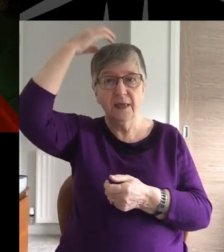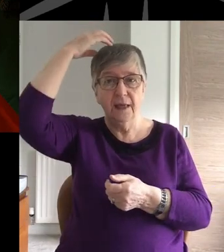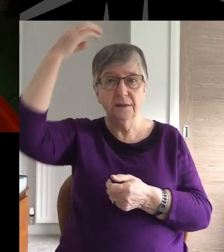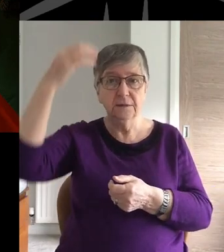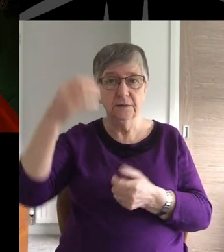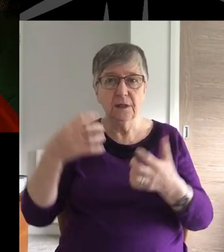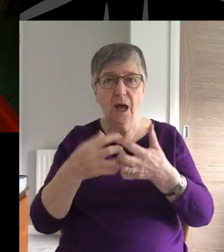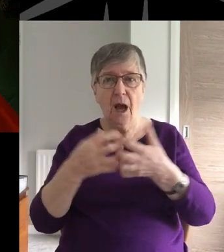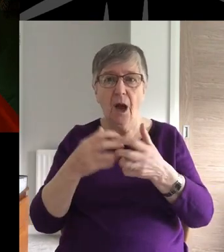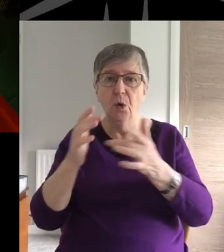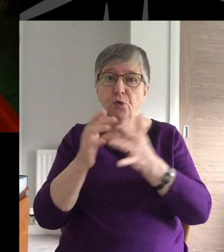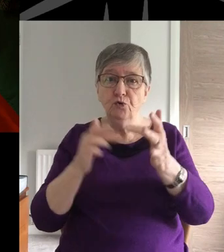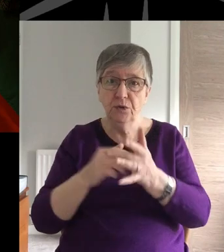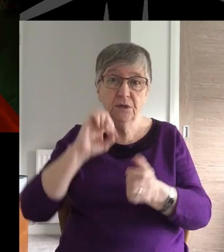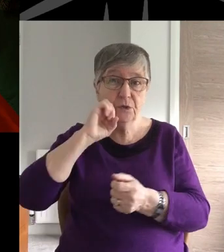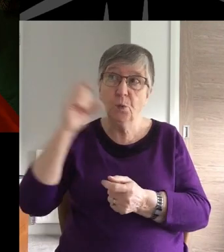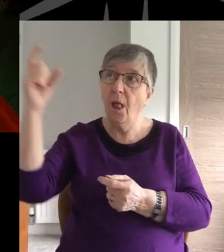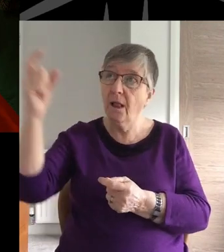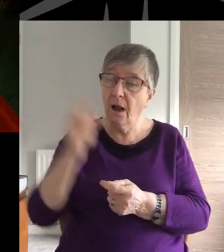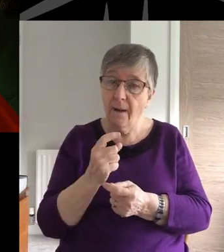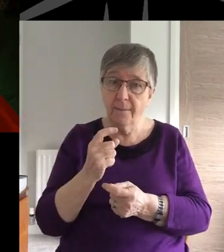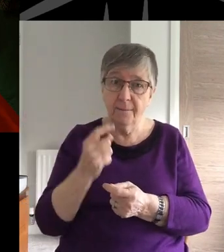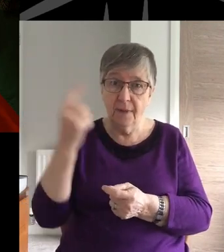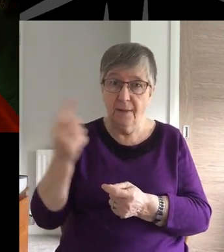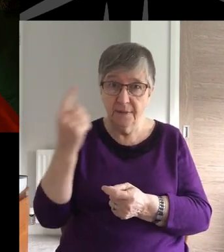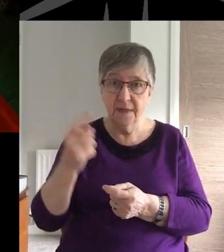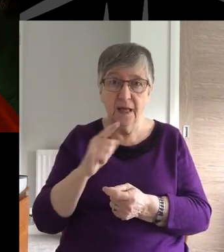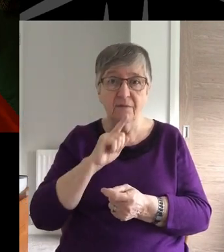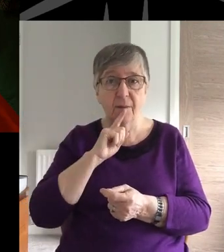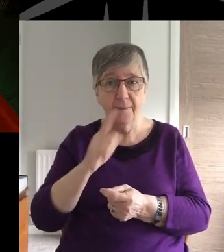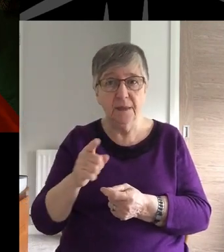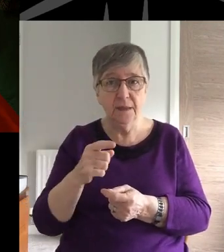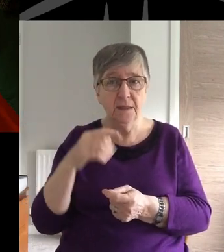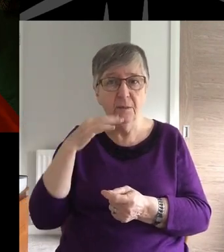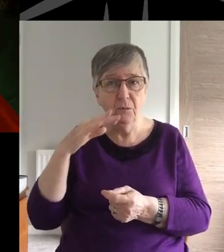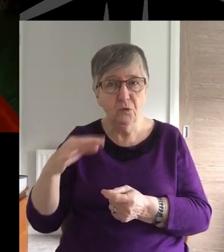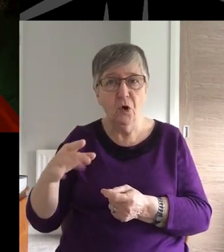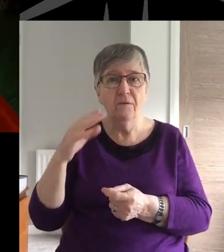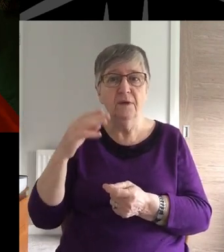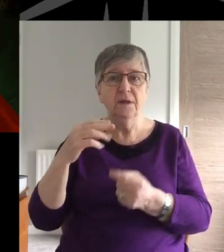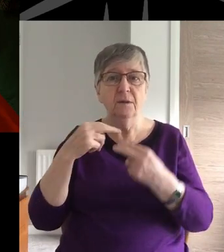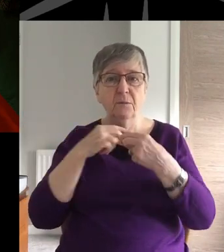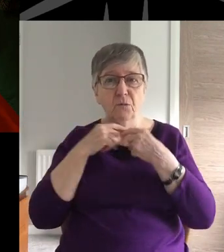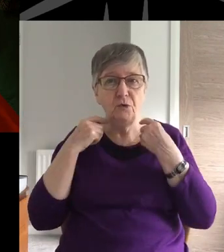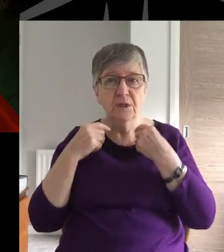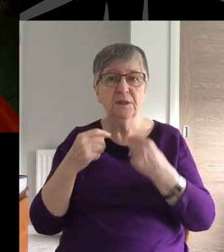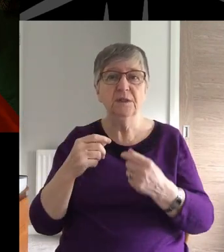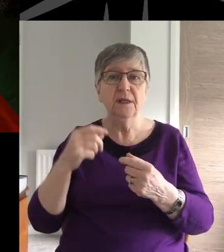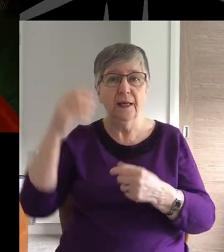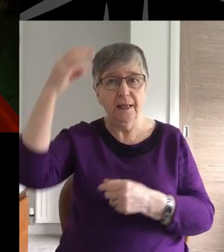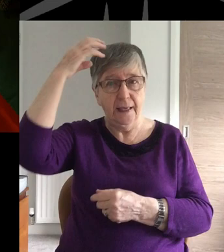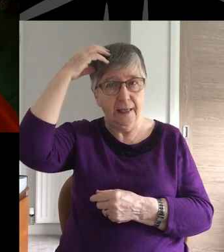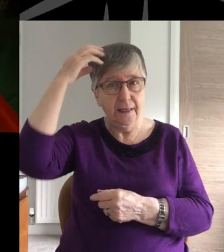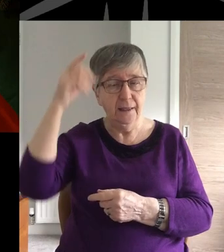of the kings, of how Jesus was to come and be prophet, priest, and king supreme.